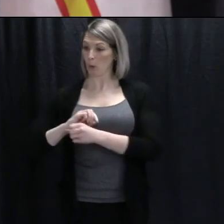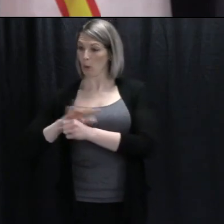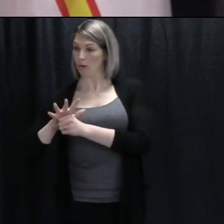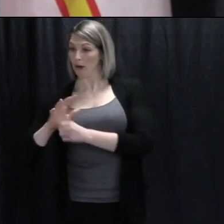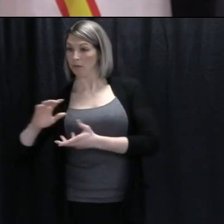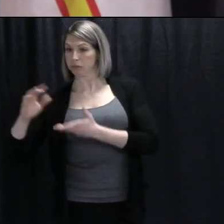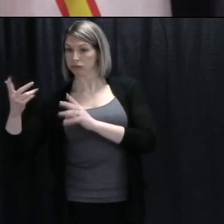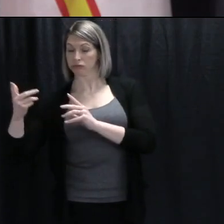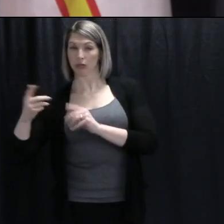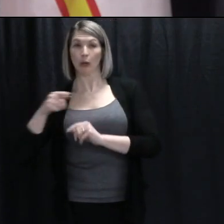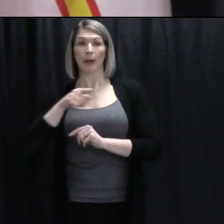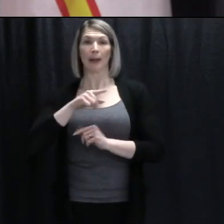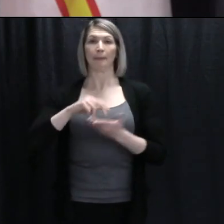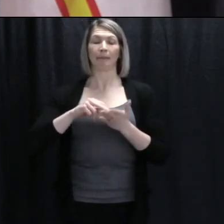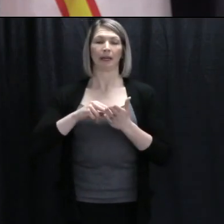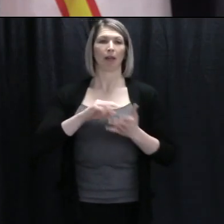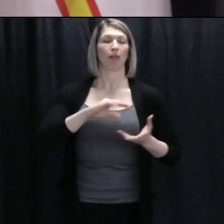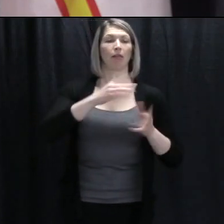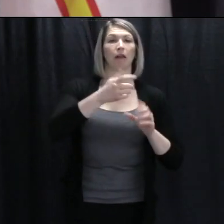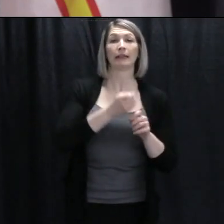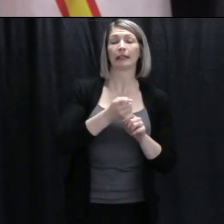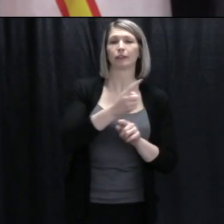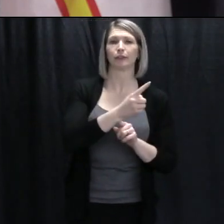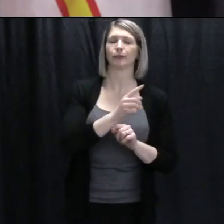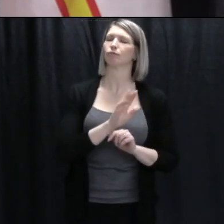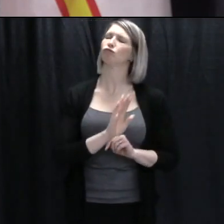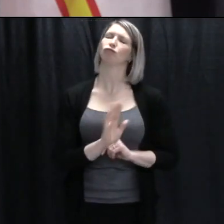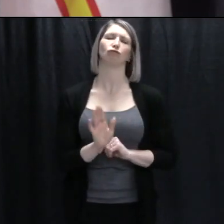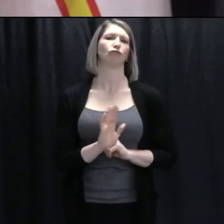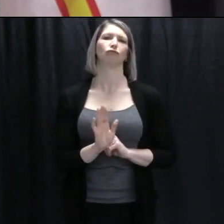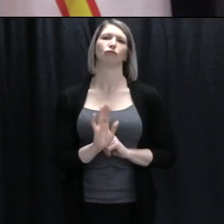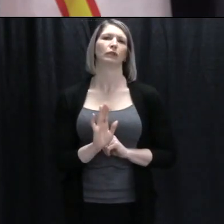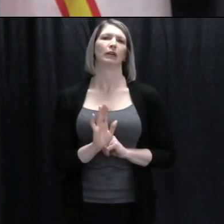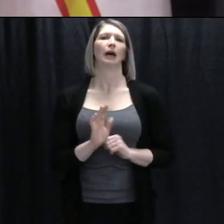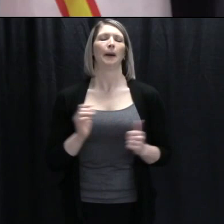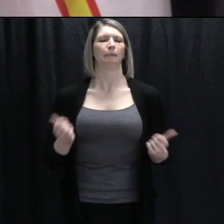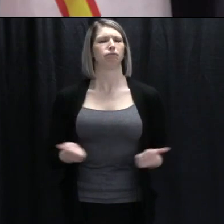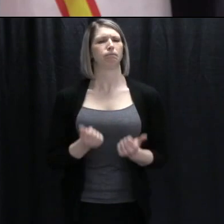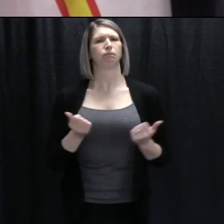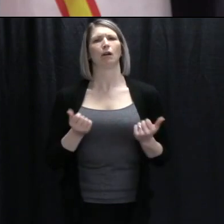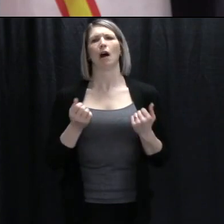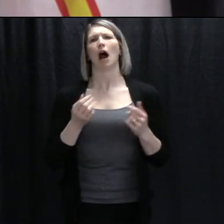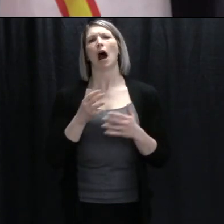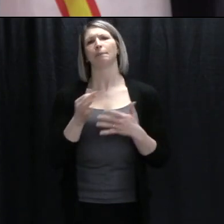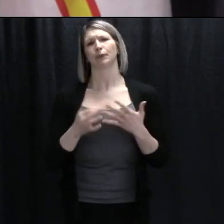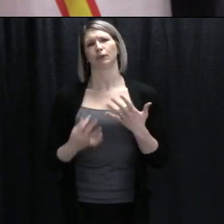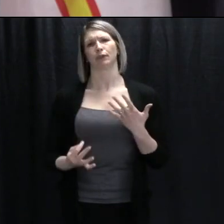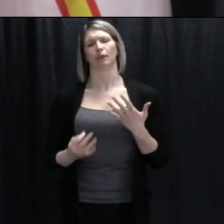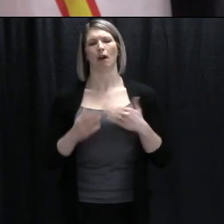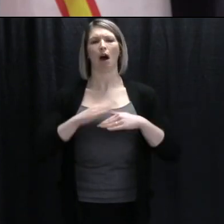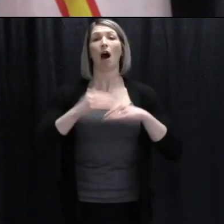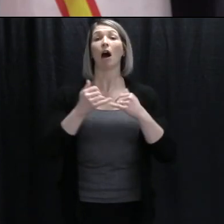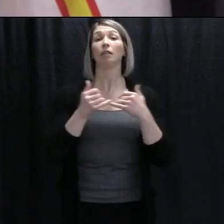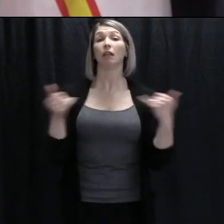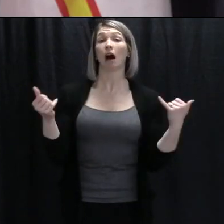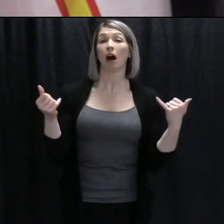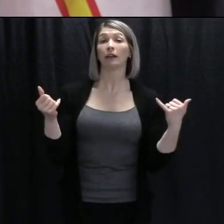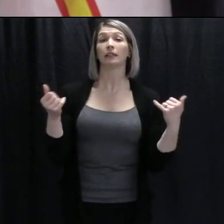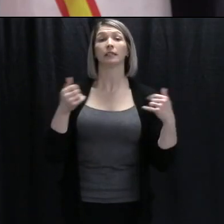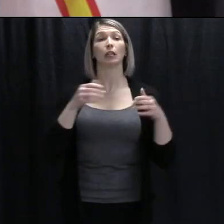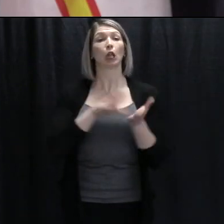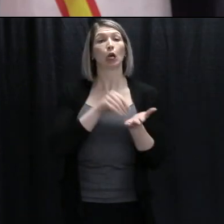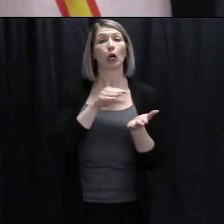COVID-19. You'll have access to online learning opportunities. Your classroom will change. It could be your dining room, it could be your